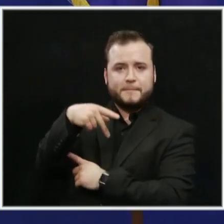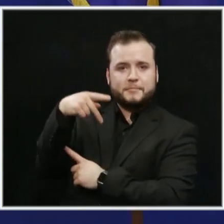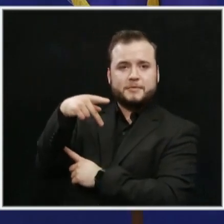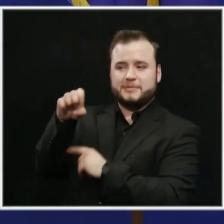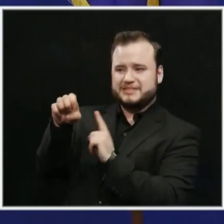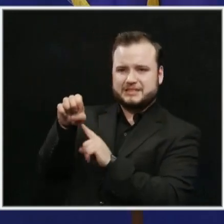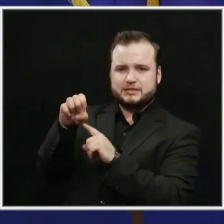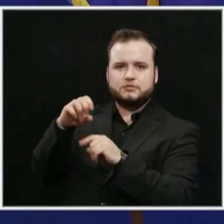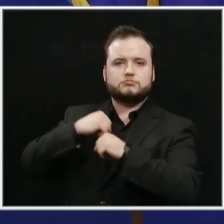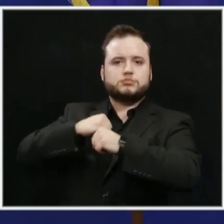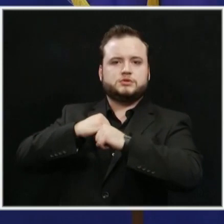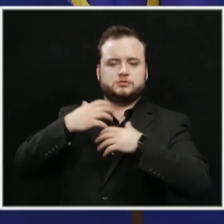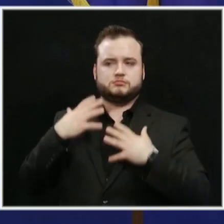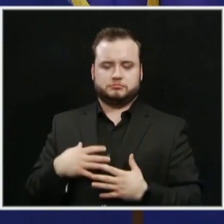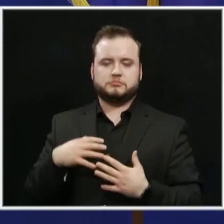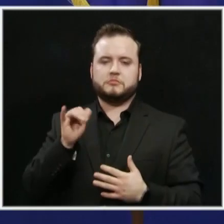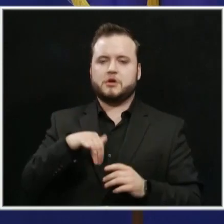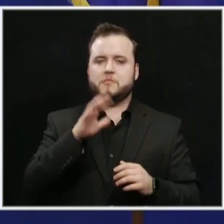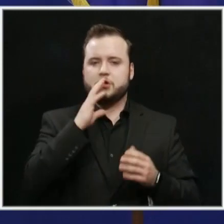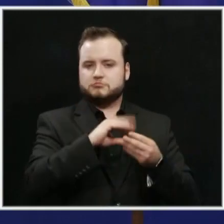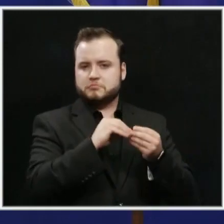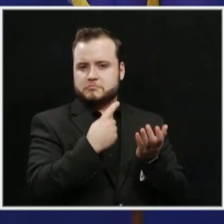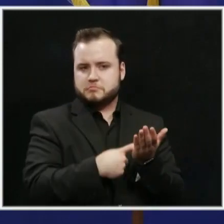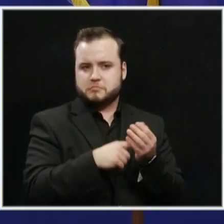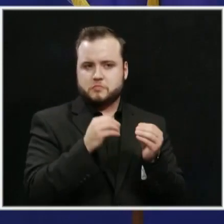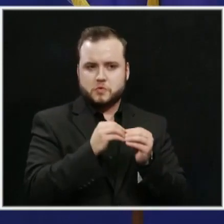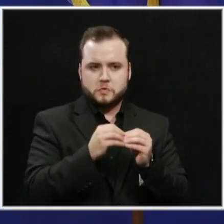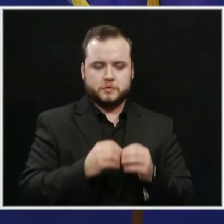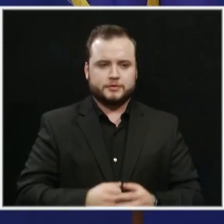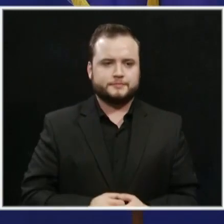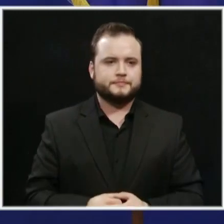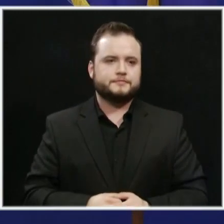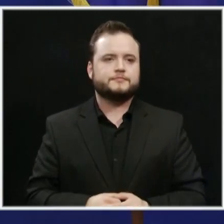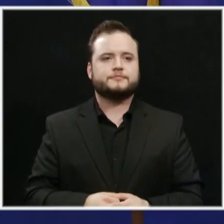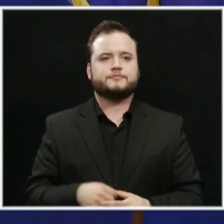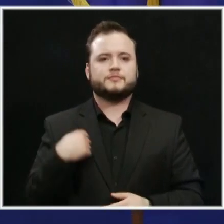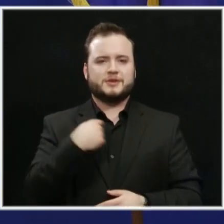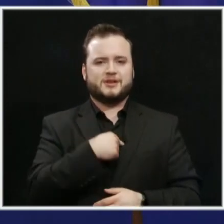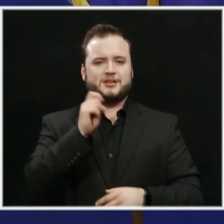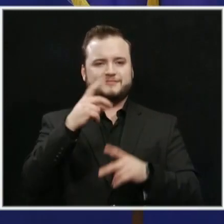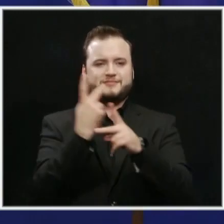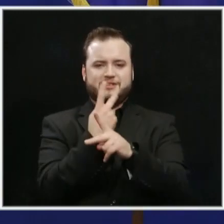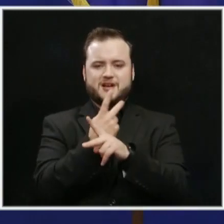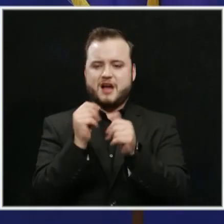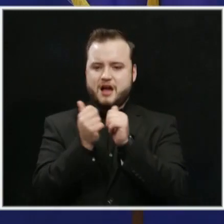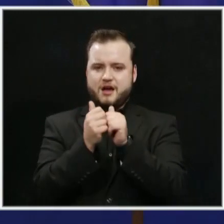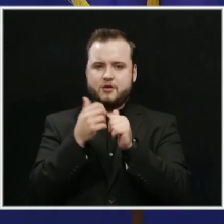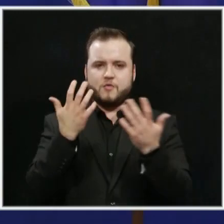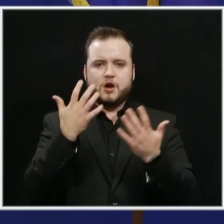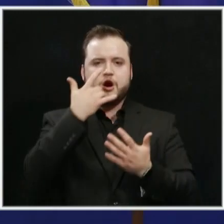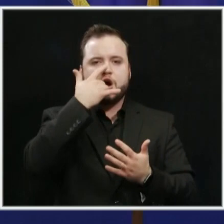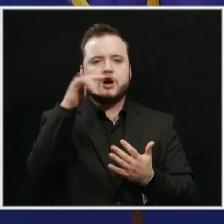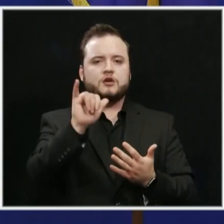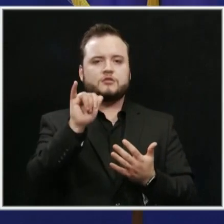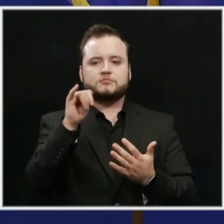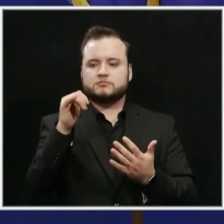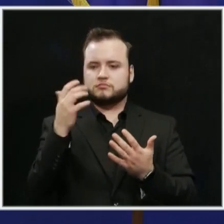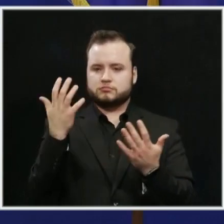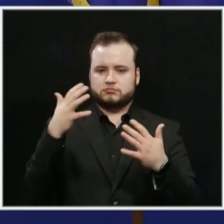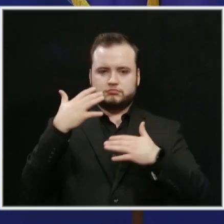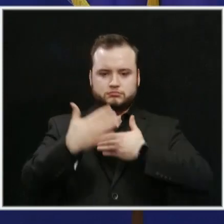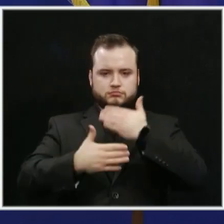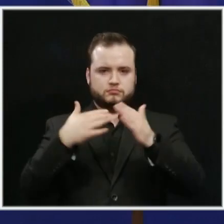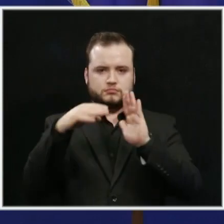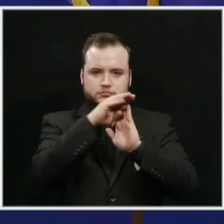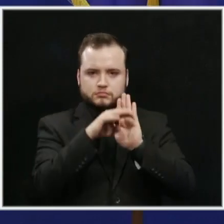then I've asked you to figure out ways that we can start to think about these practices that work, that we can extend them further, because I'm very cognizant of this. Life